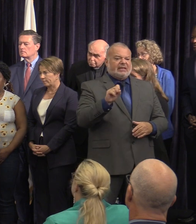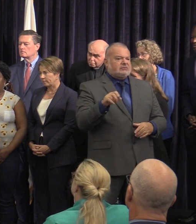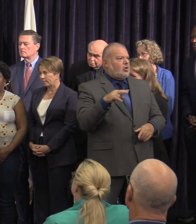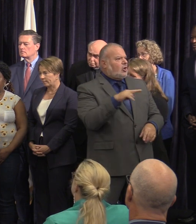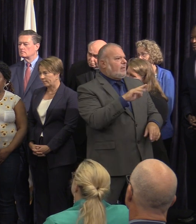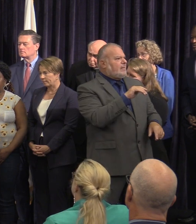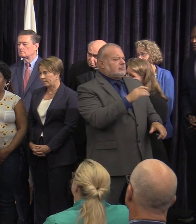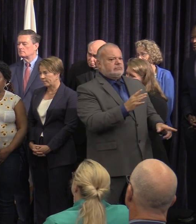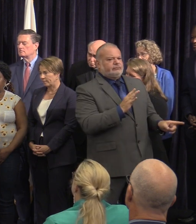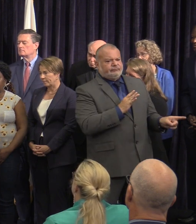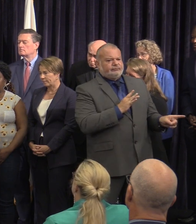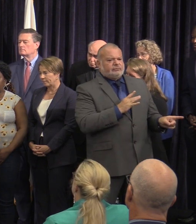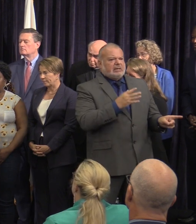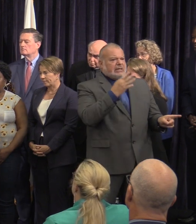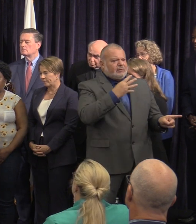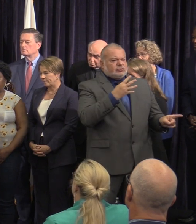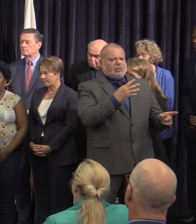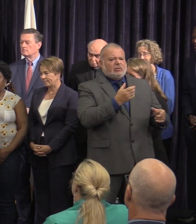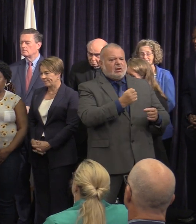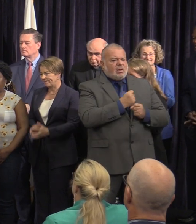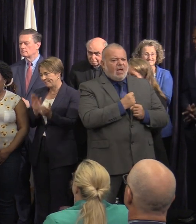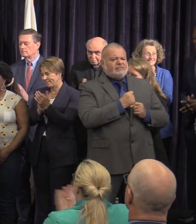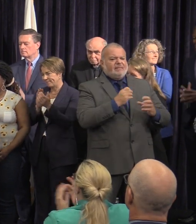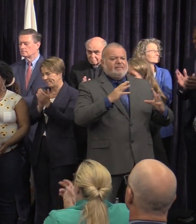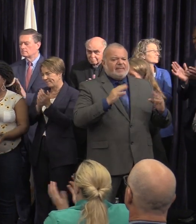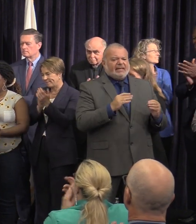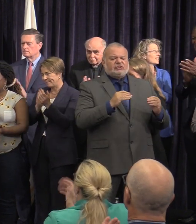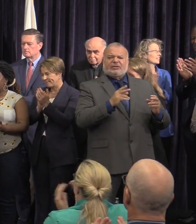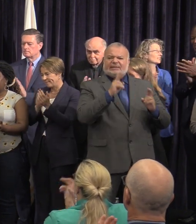love, compassion, and dignity. Thank you so much.